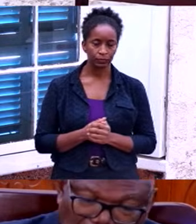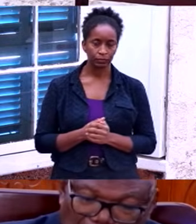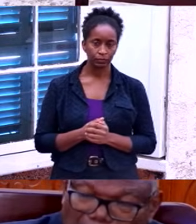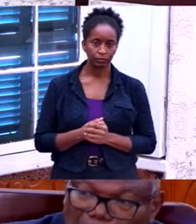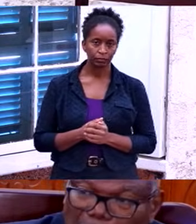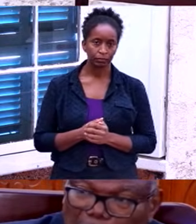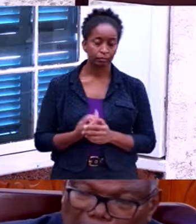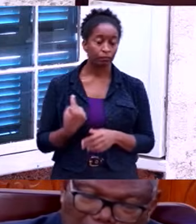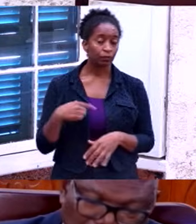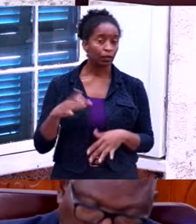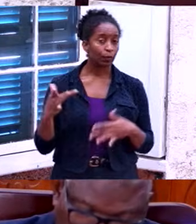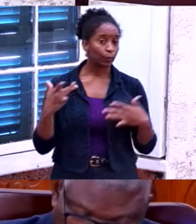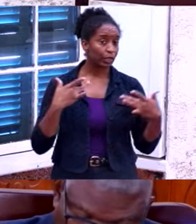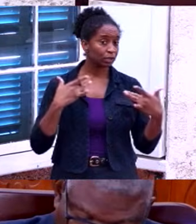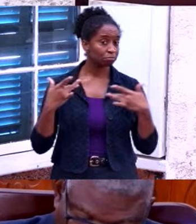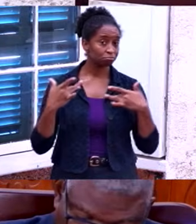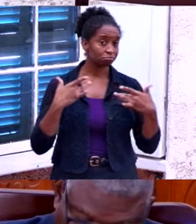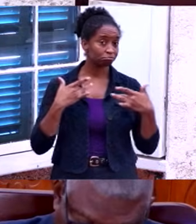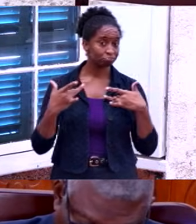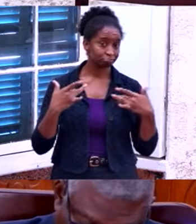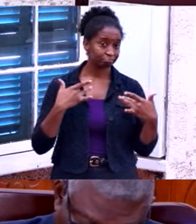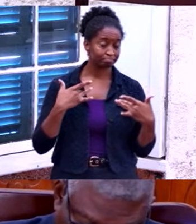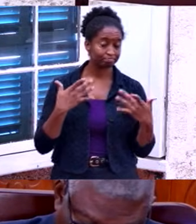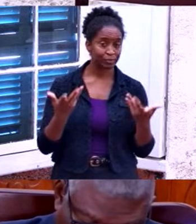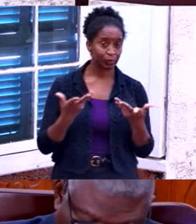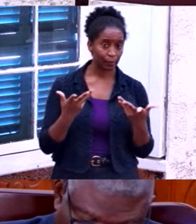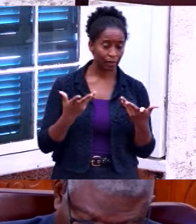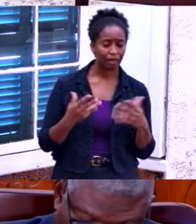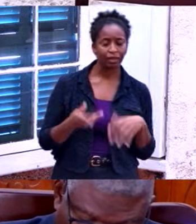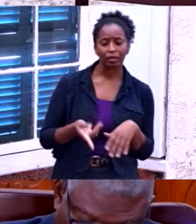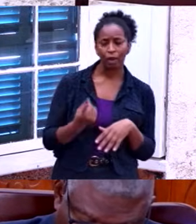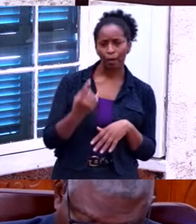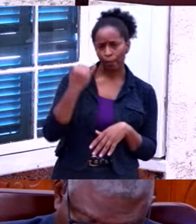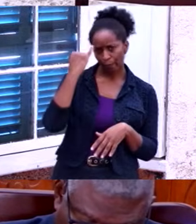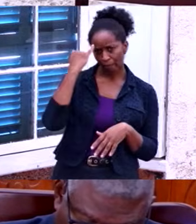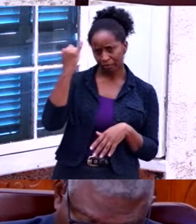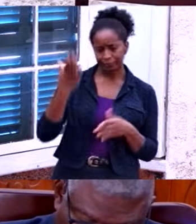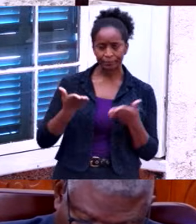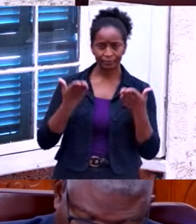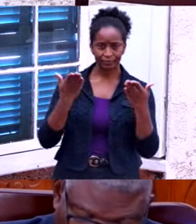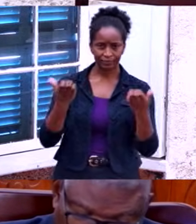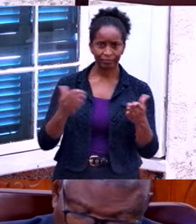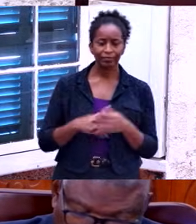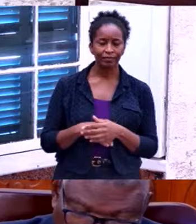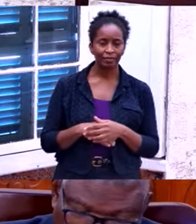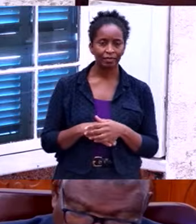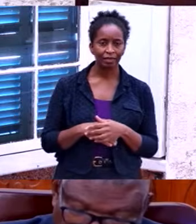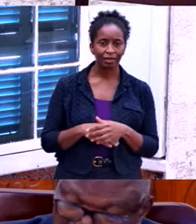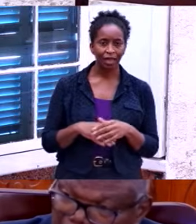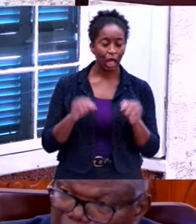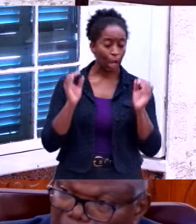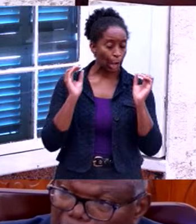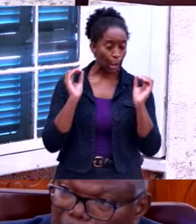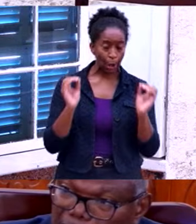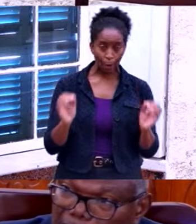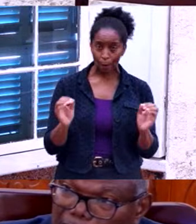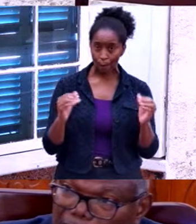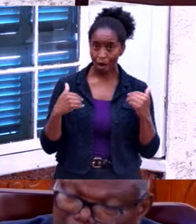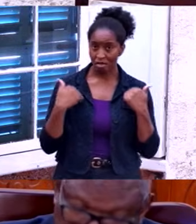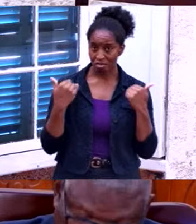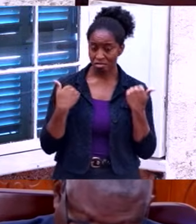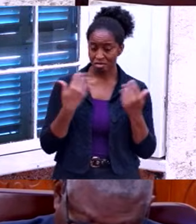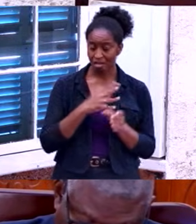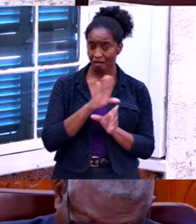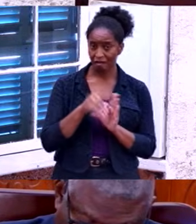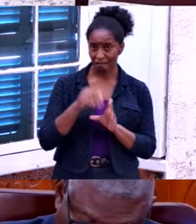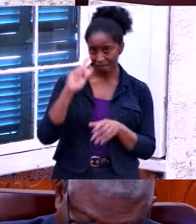about the fact that there was no youth voice in the parliament, and that you could vote at 18, but that you could not